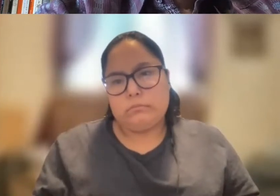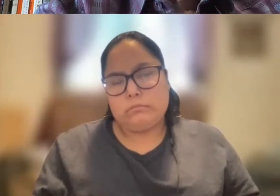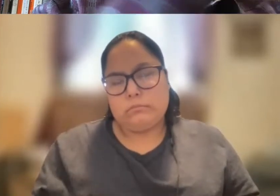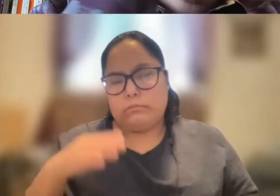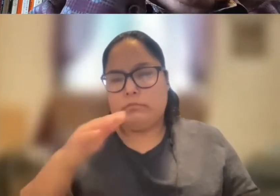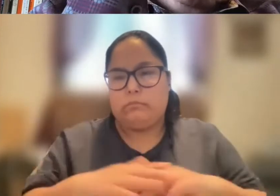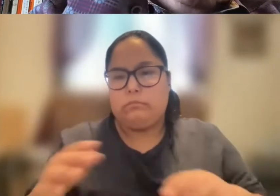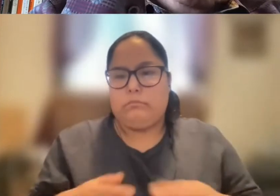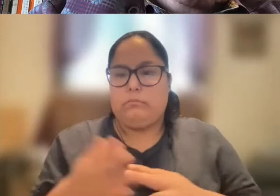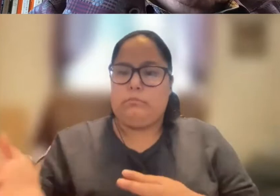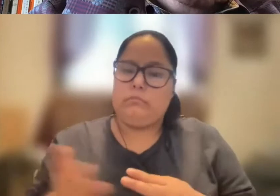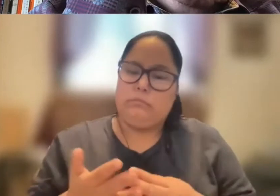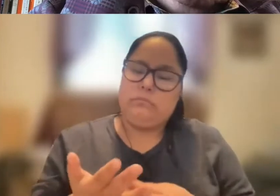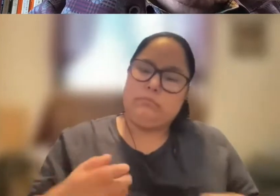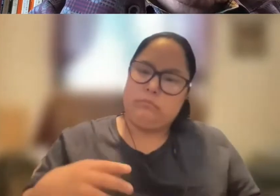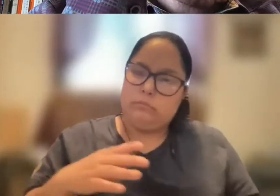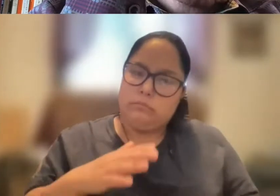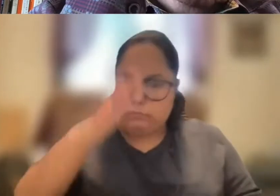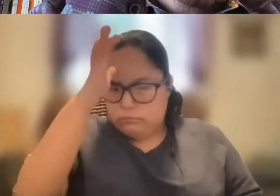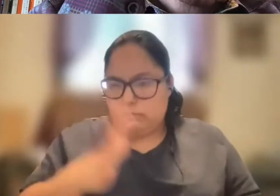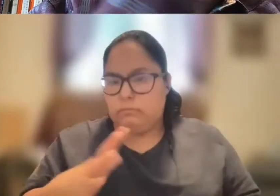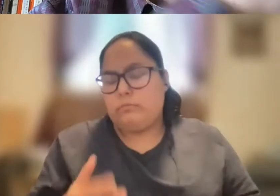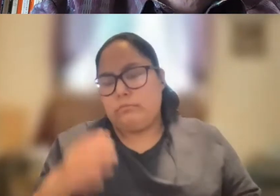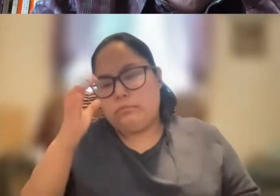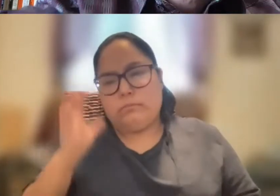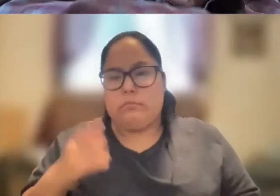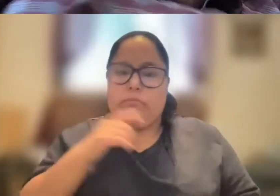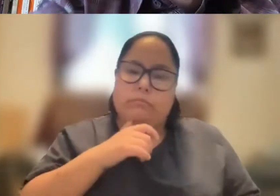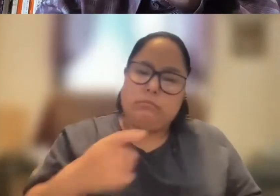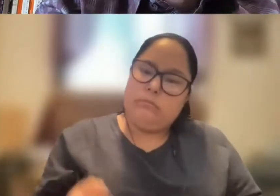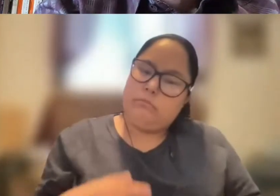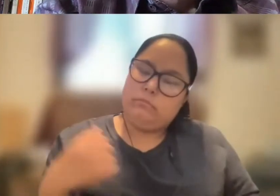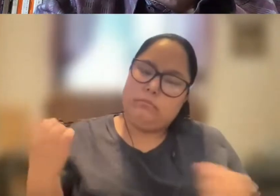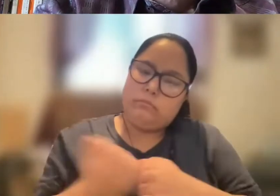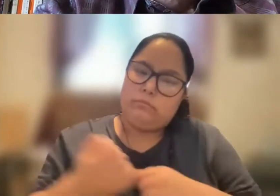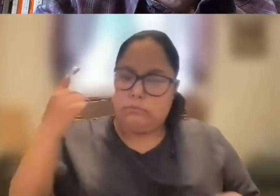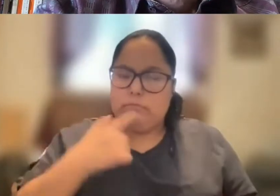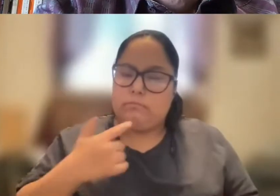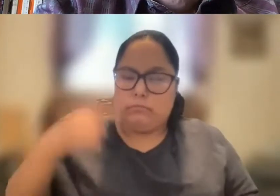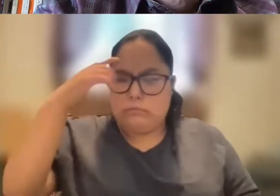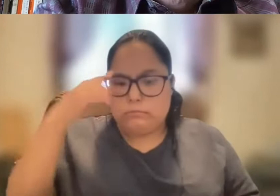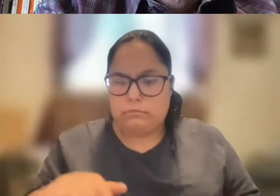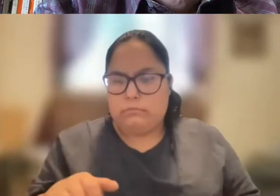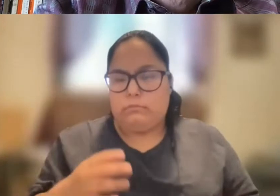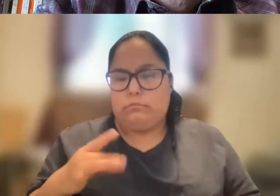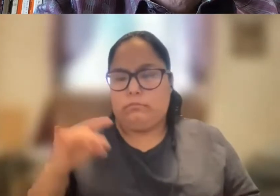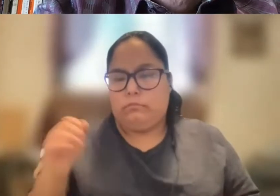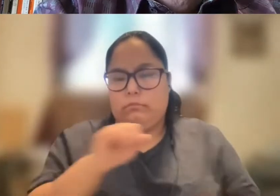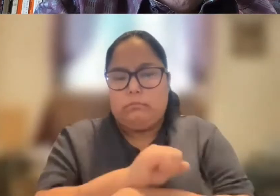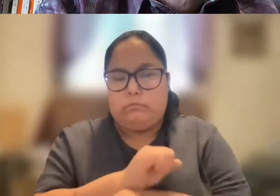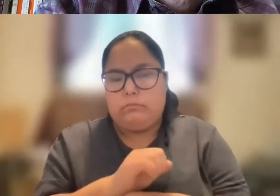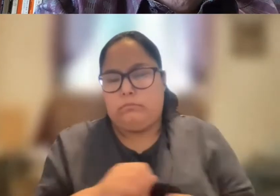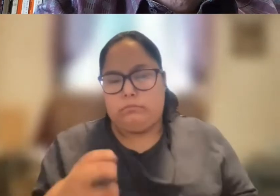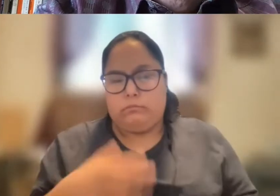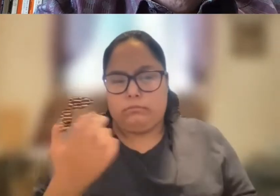put on the path of being straight by groups of men who abused them. As lesbians, they felt that it was their job to turn them into straight women the